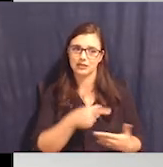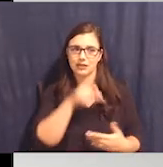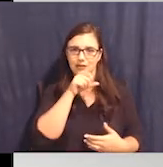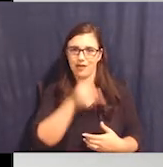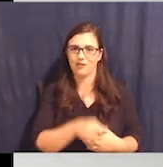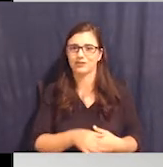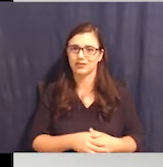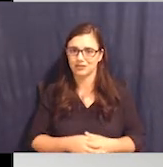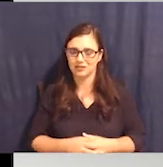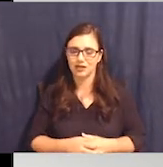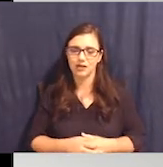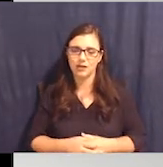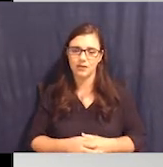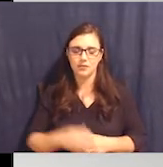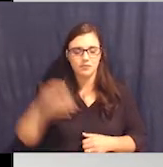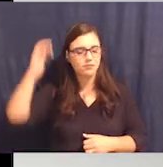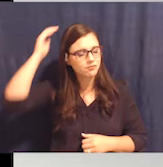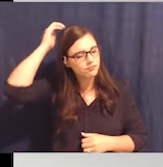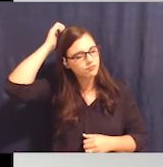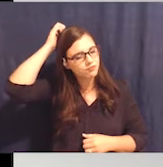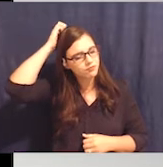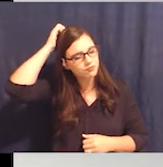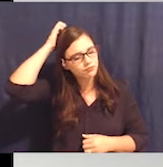have the things that he loves.